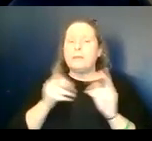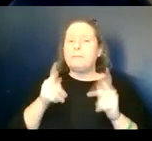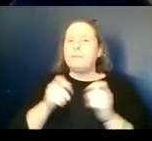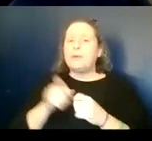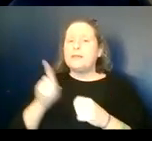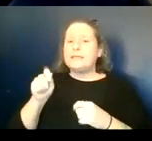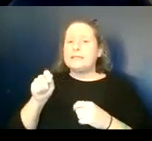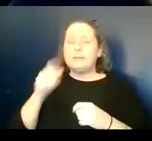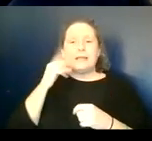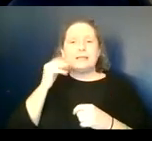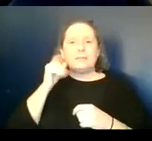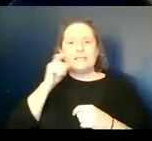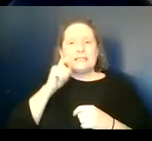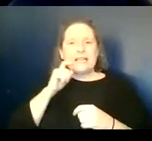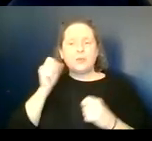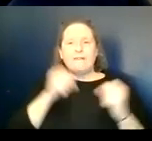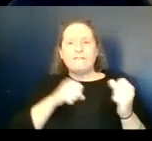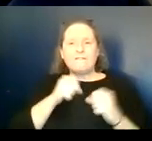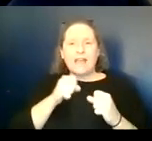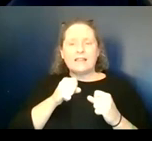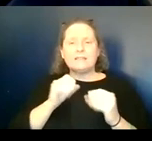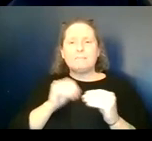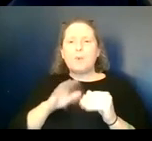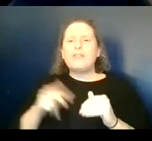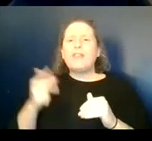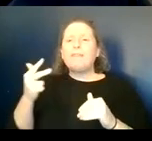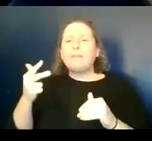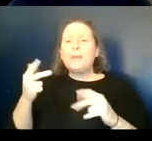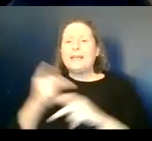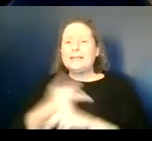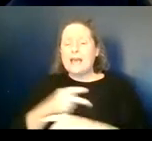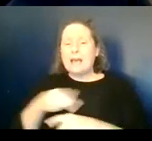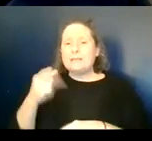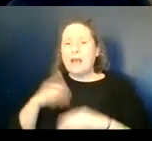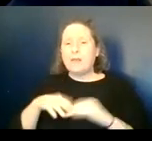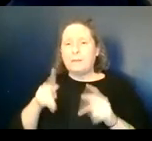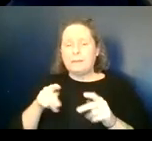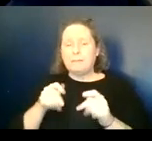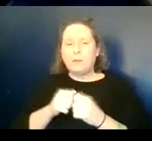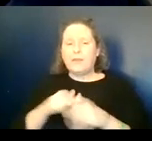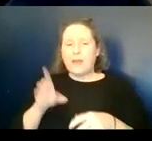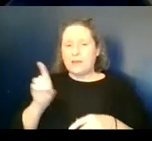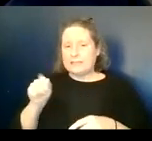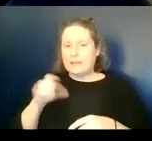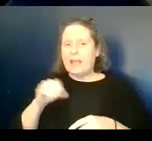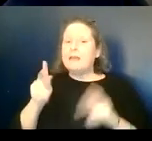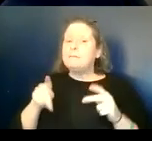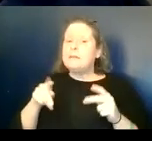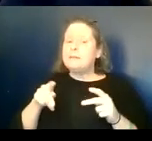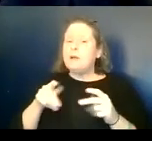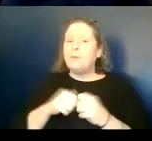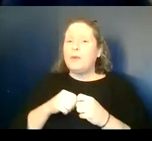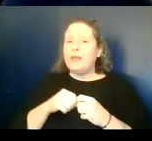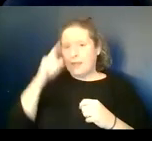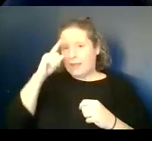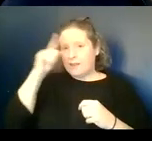violence more than 3 times higher than people without disabilities. And people with intellectual or